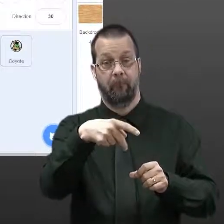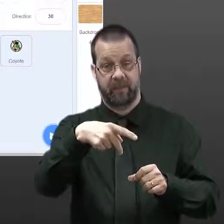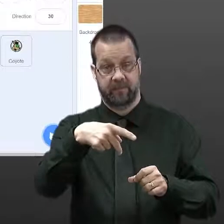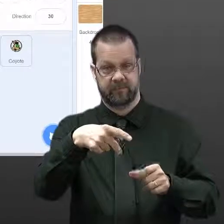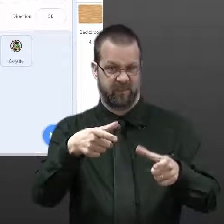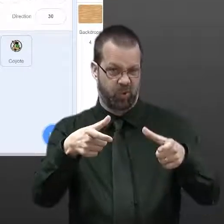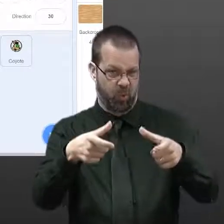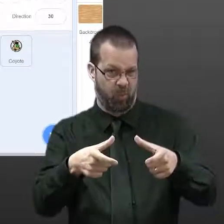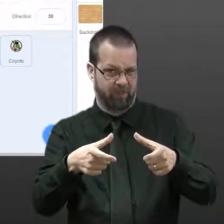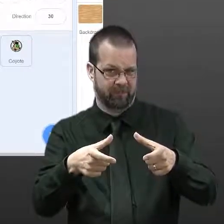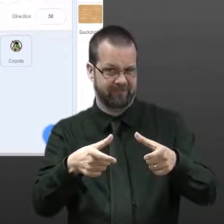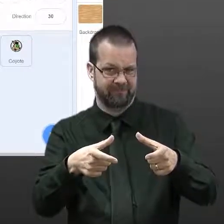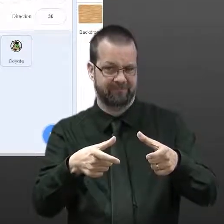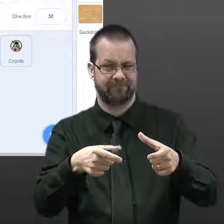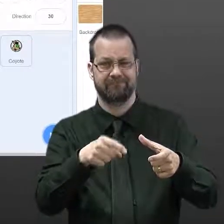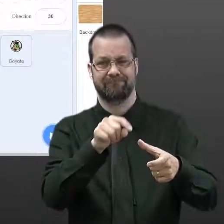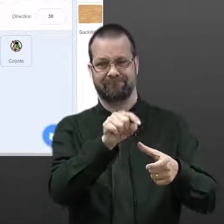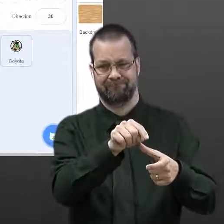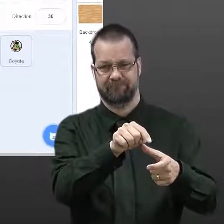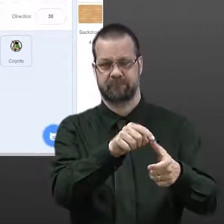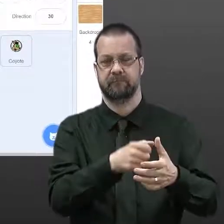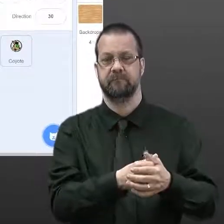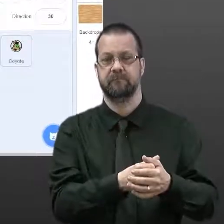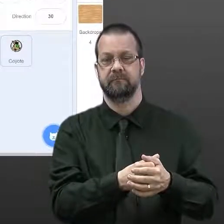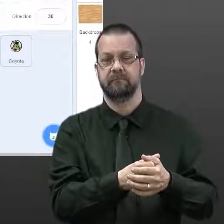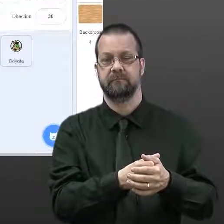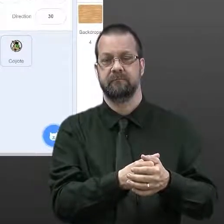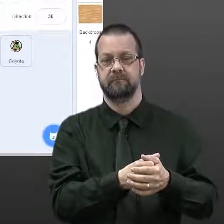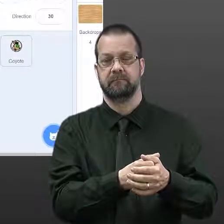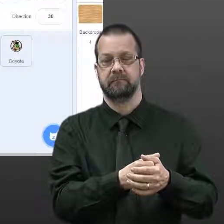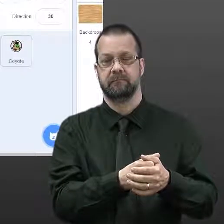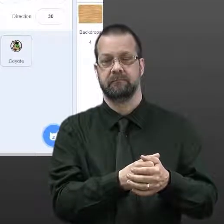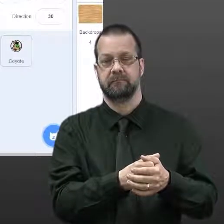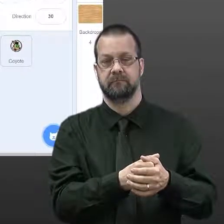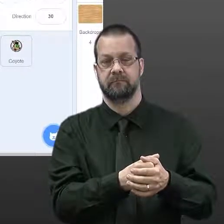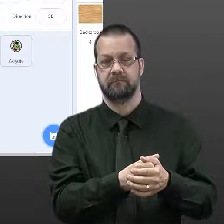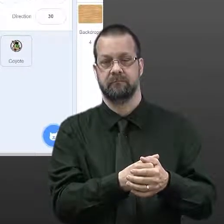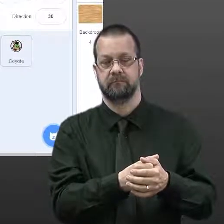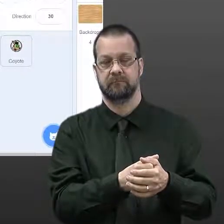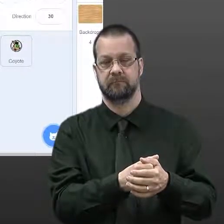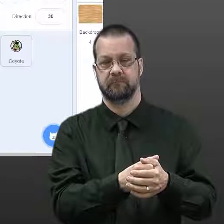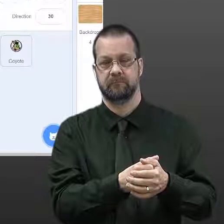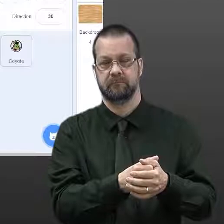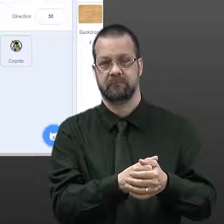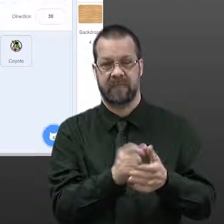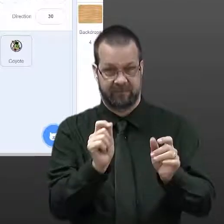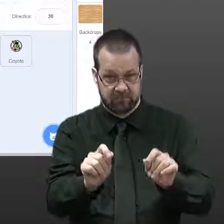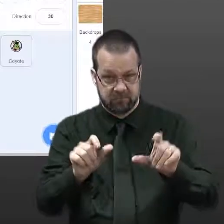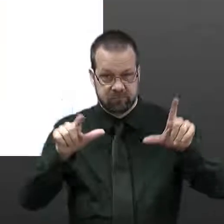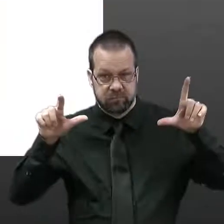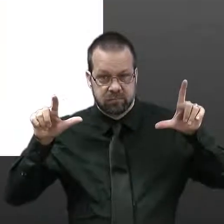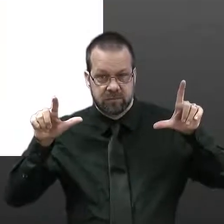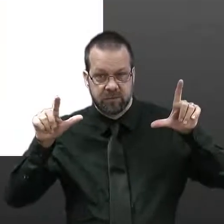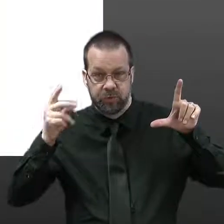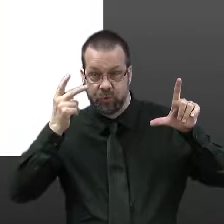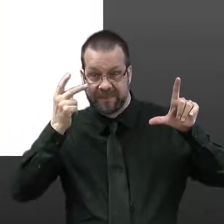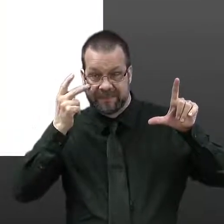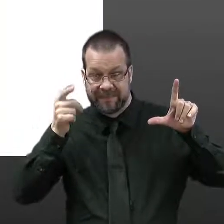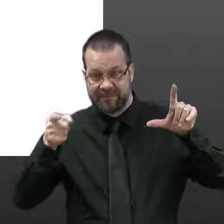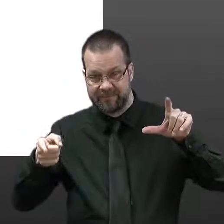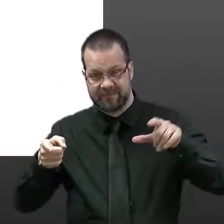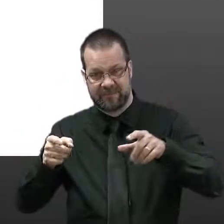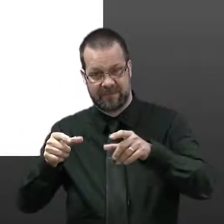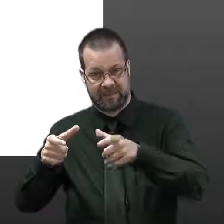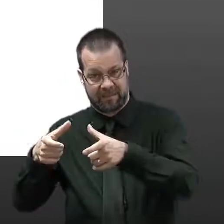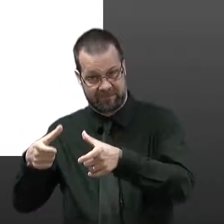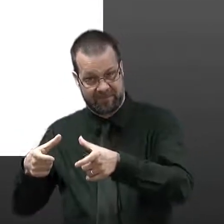hoop. And then what we're going to do is, if I zoom in here, you should be able